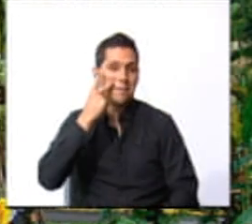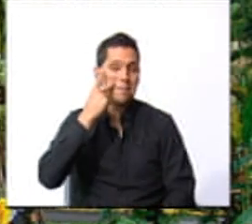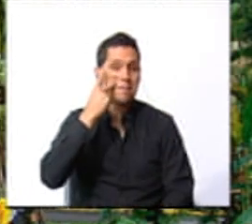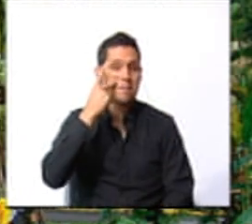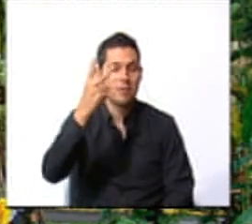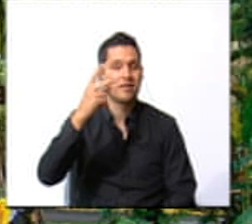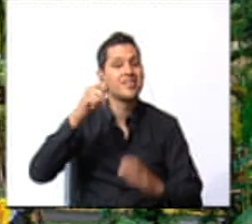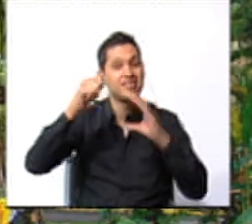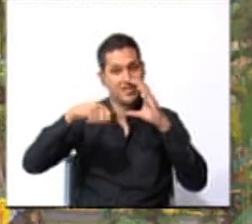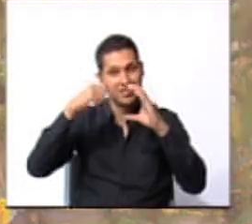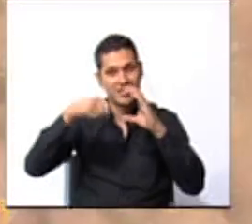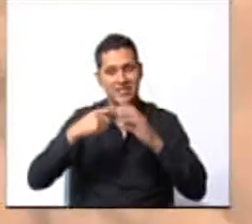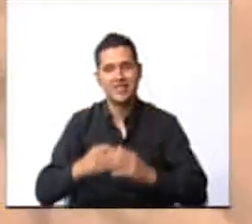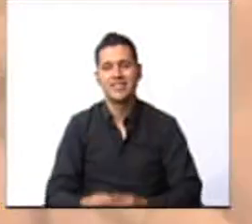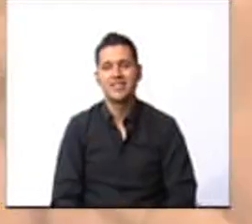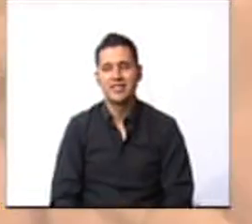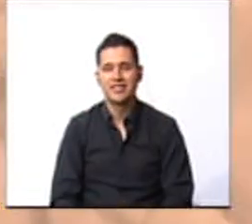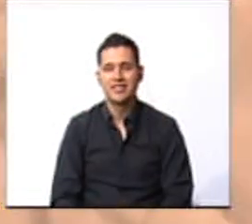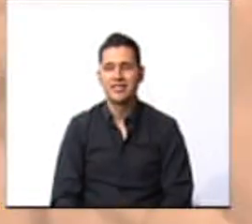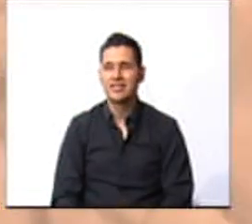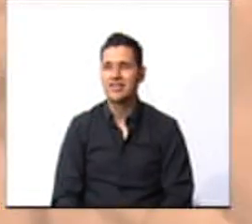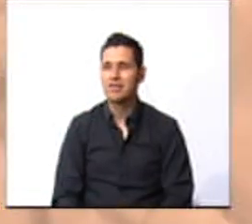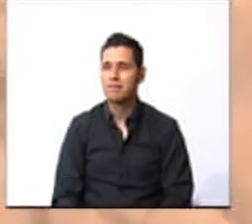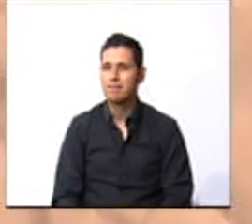the video.